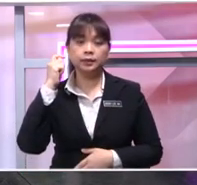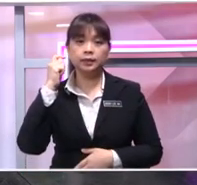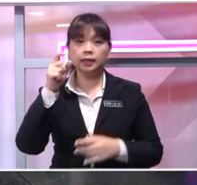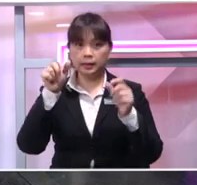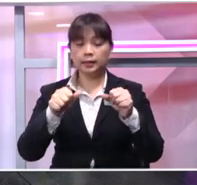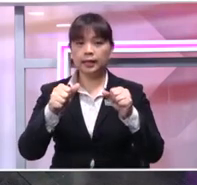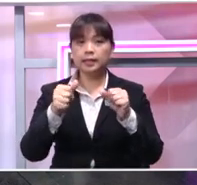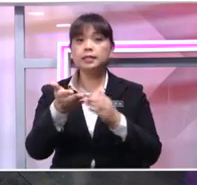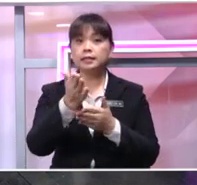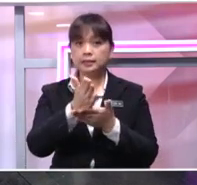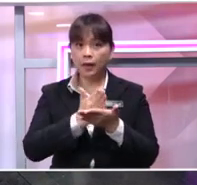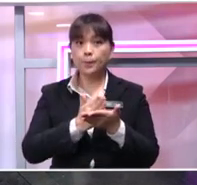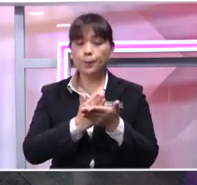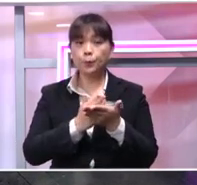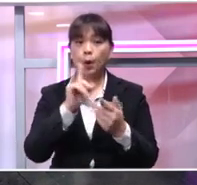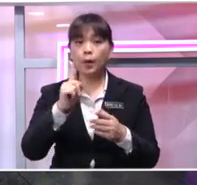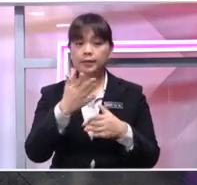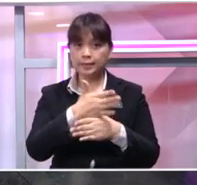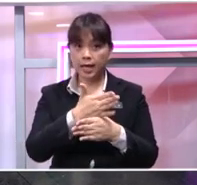Is it Hakimi, is it?